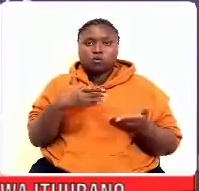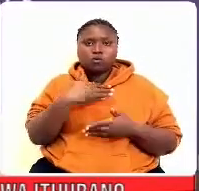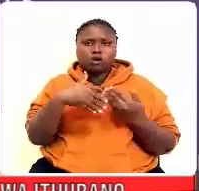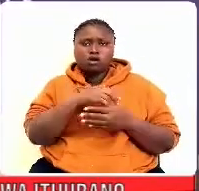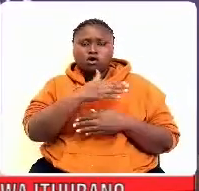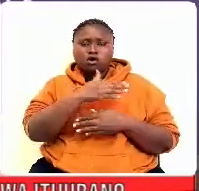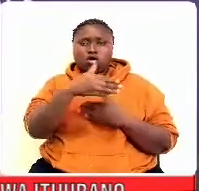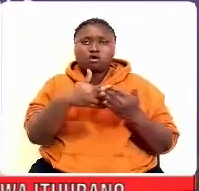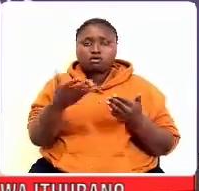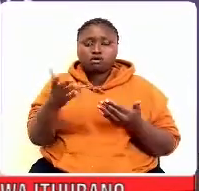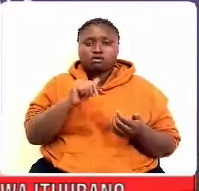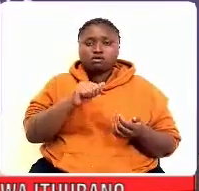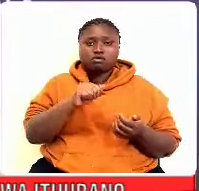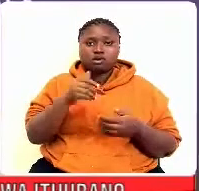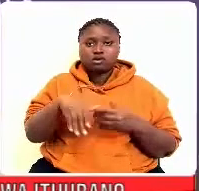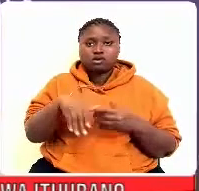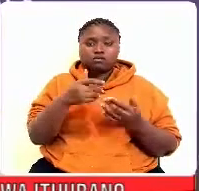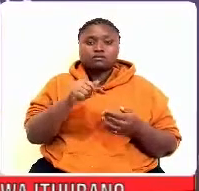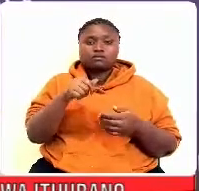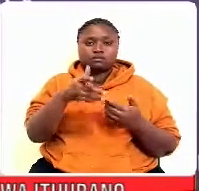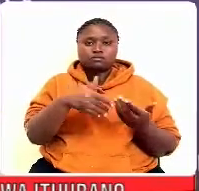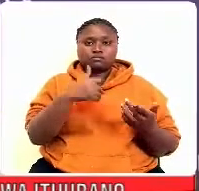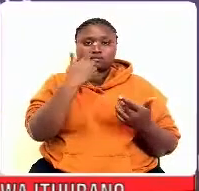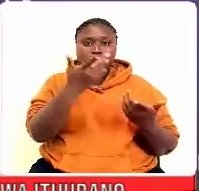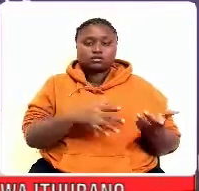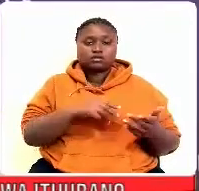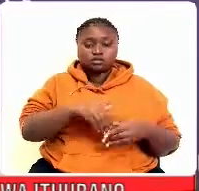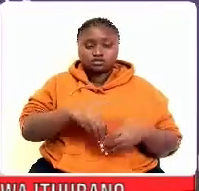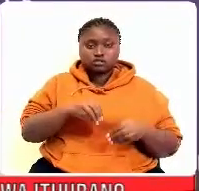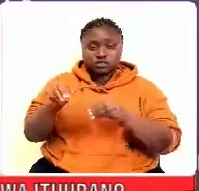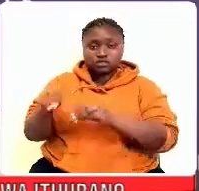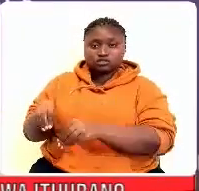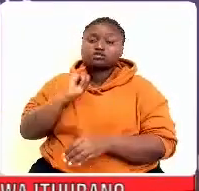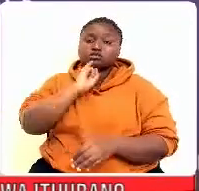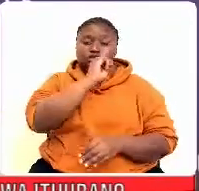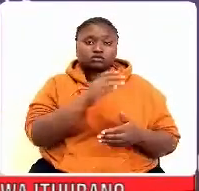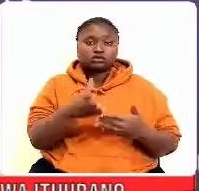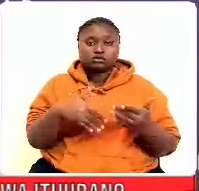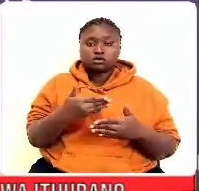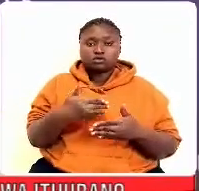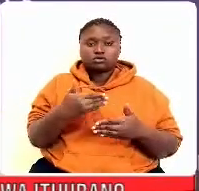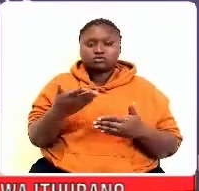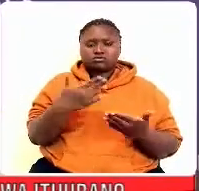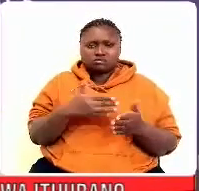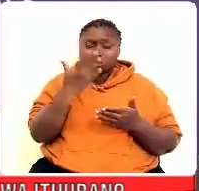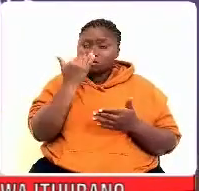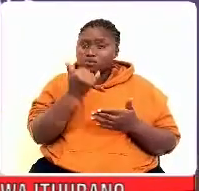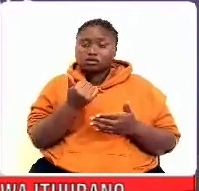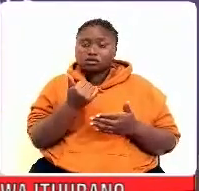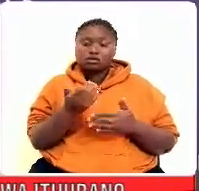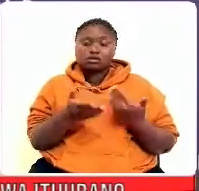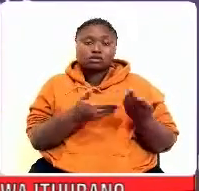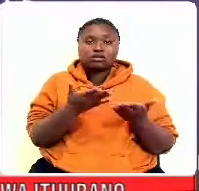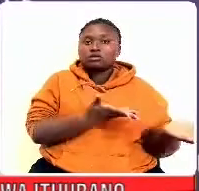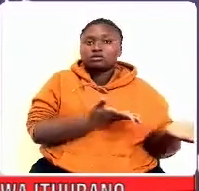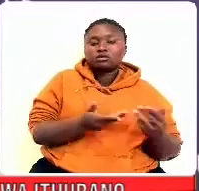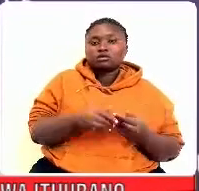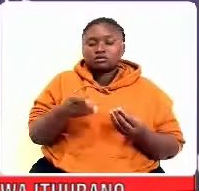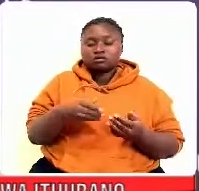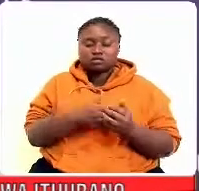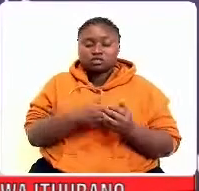determined to make sure that this election is not about what is in it for